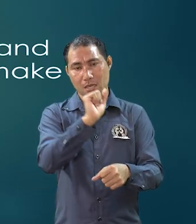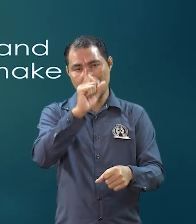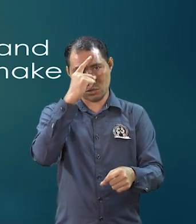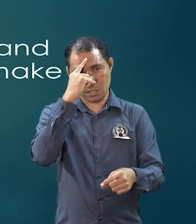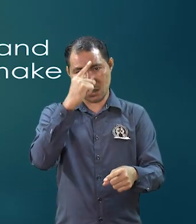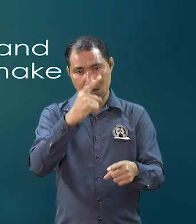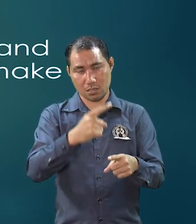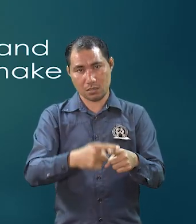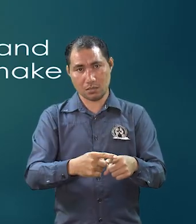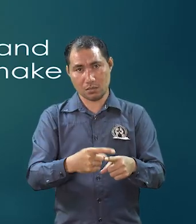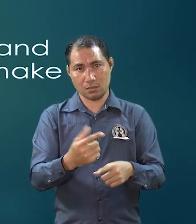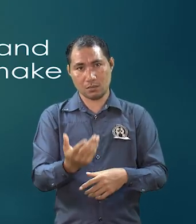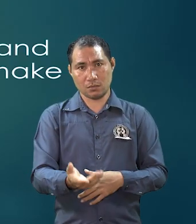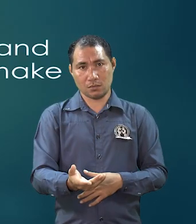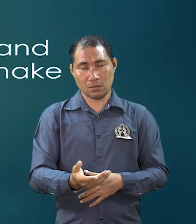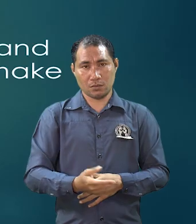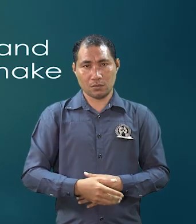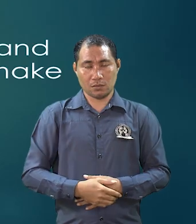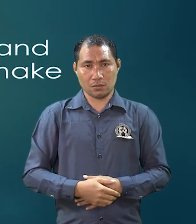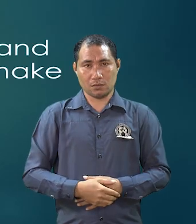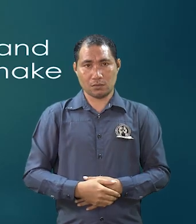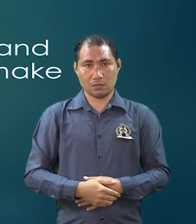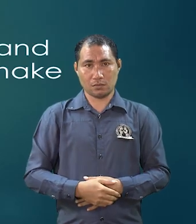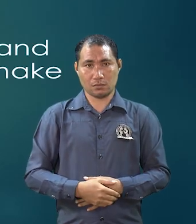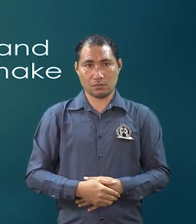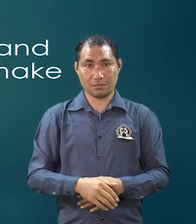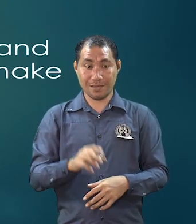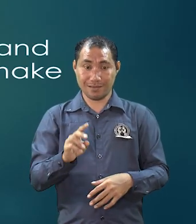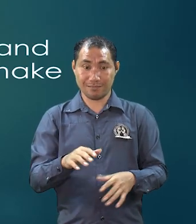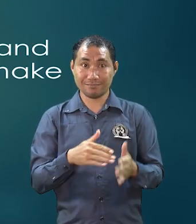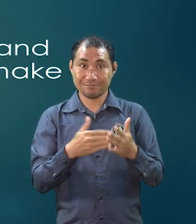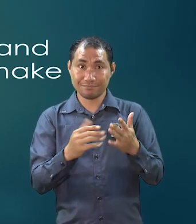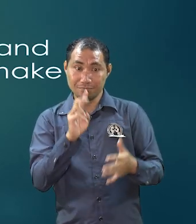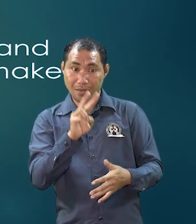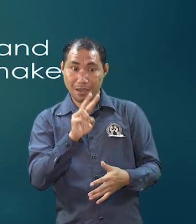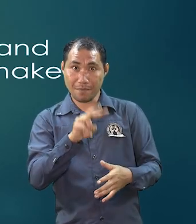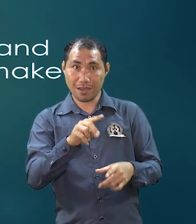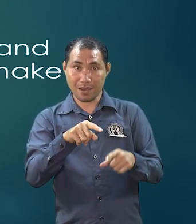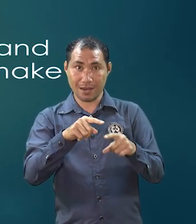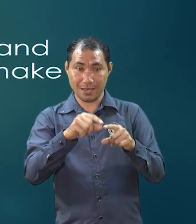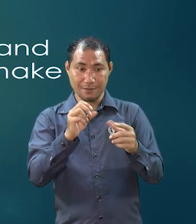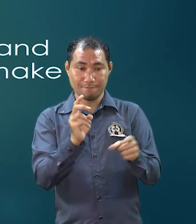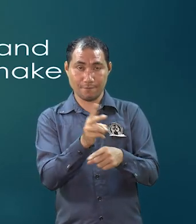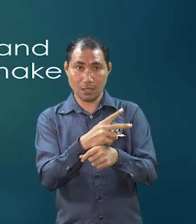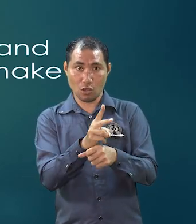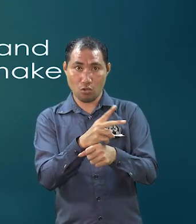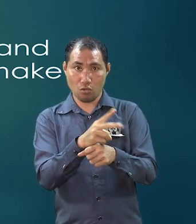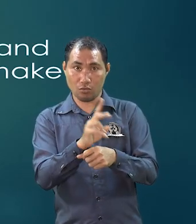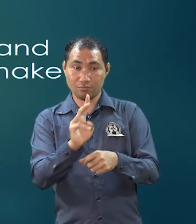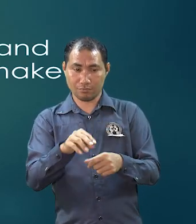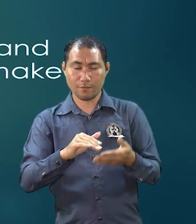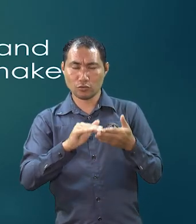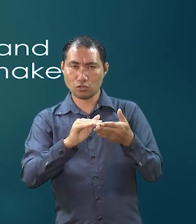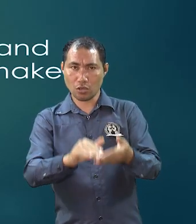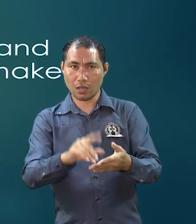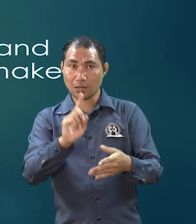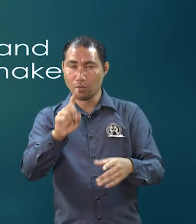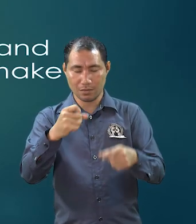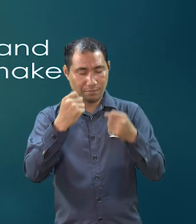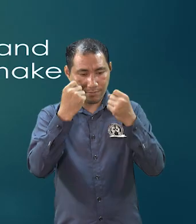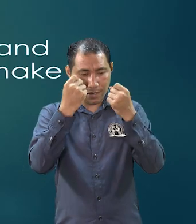Tato mata le video clip lea. So animo o ifa malama atili